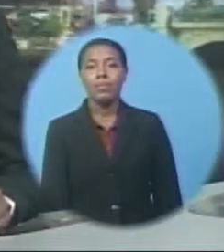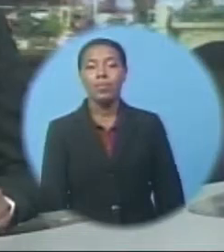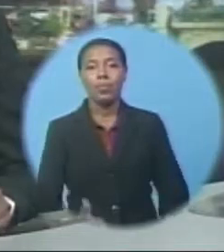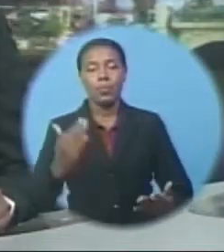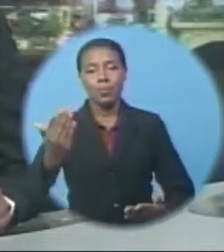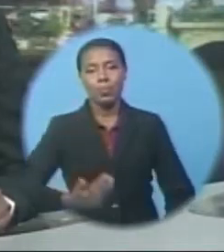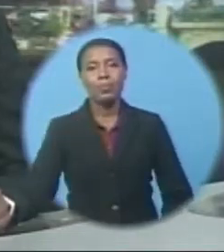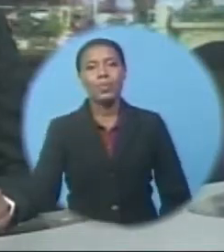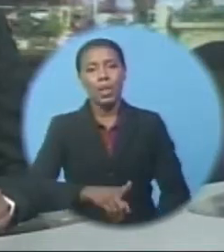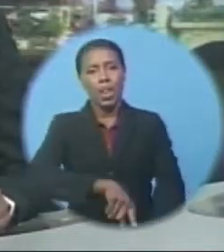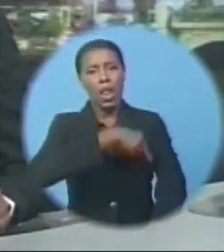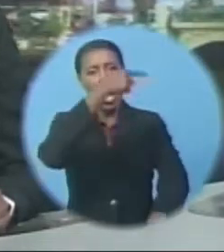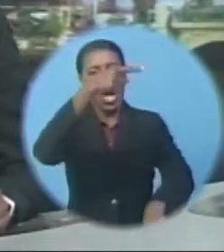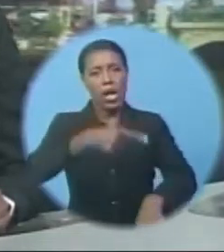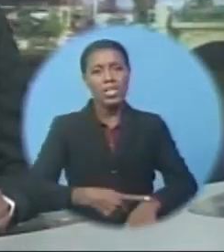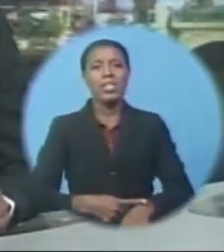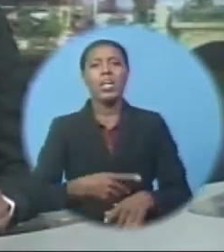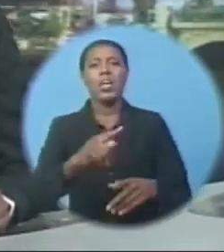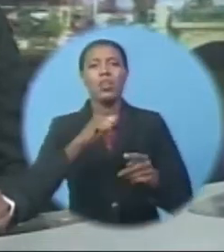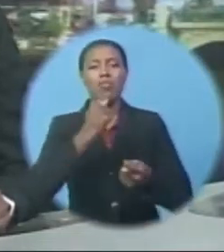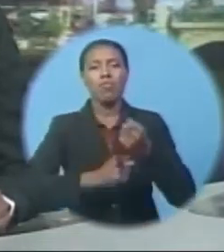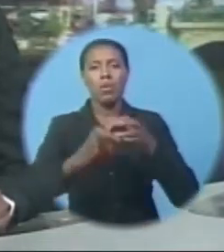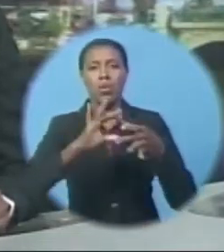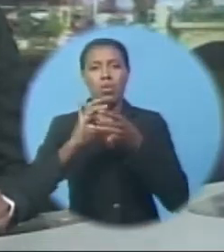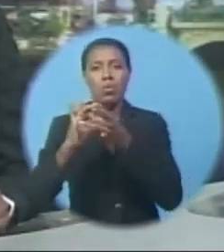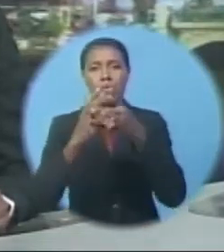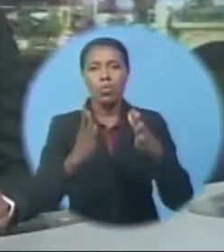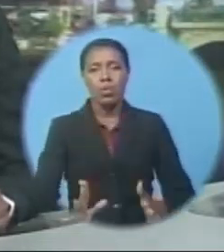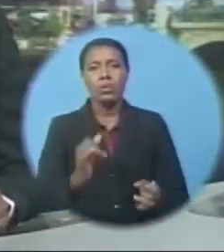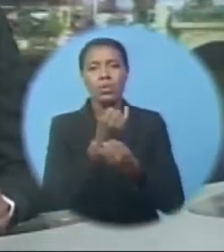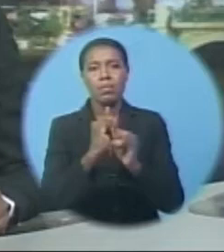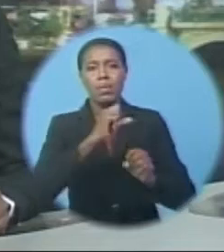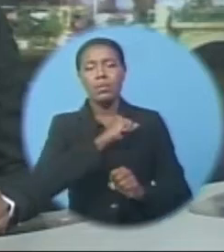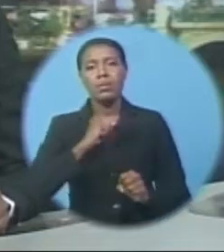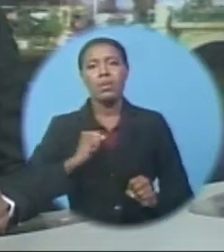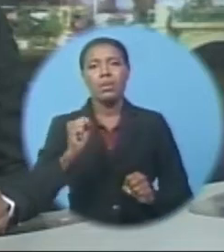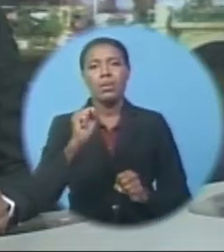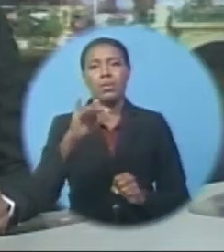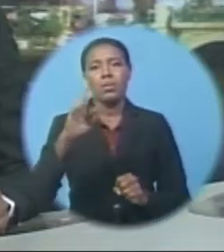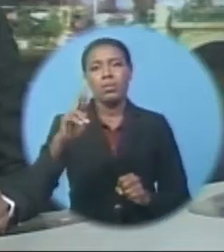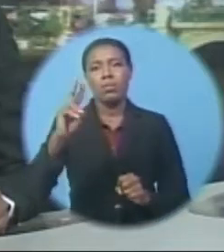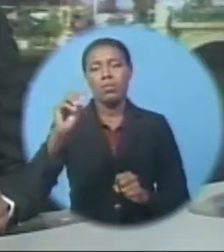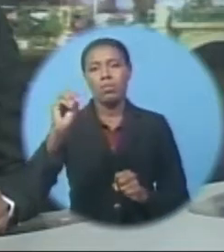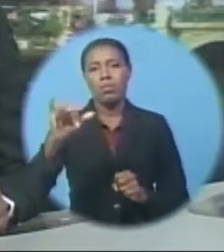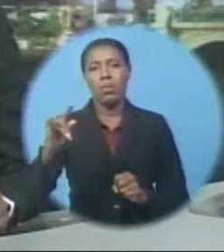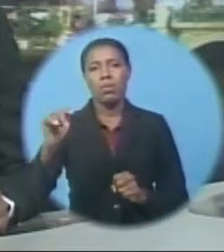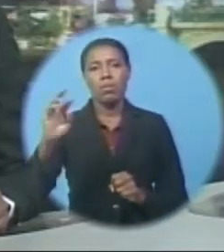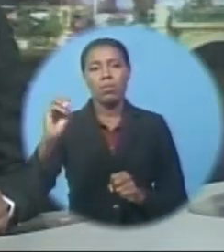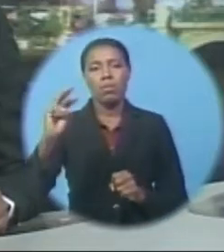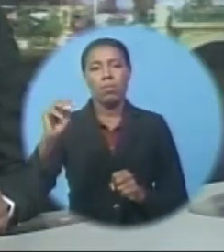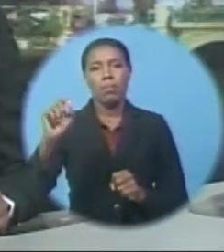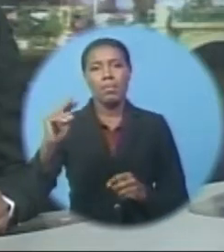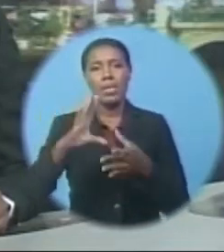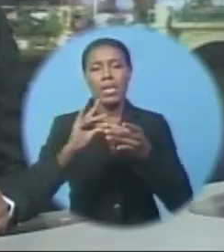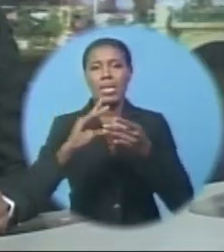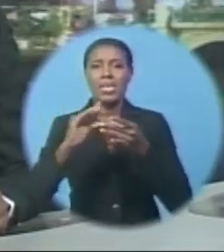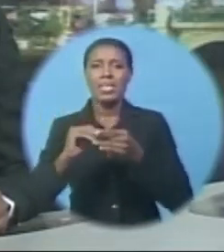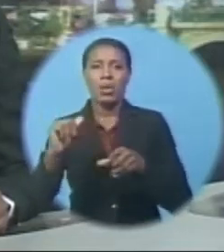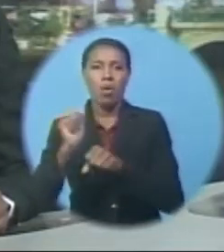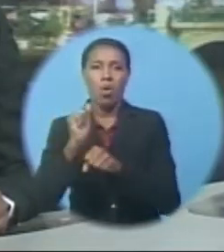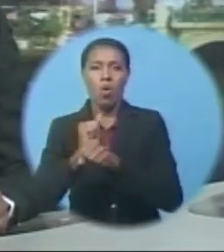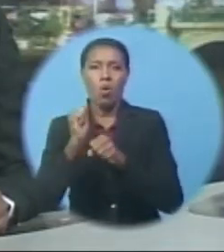Welcome back. Well, veteran trade unionist and independent Senator Sir Roy Trotman says the Employment Sexual Harassment Prevention